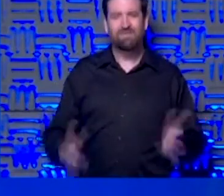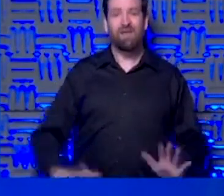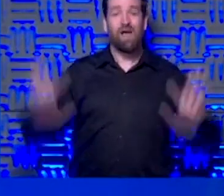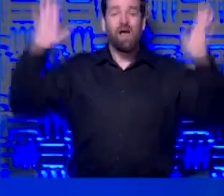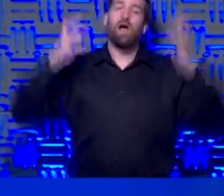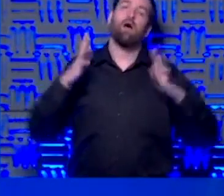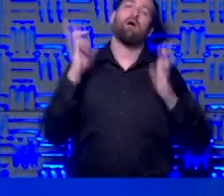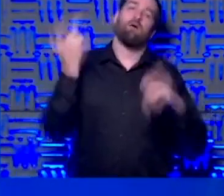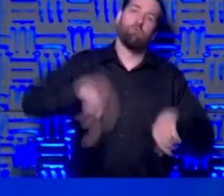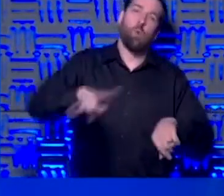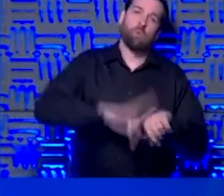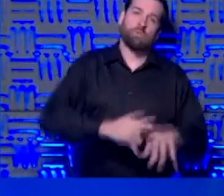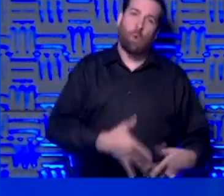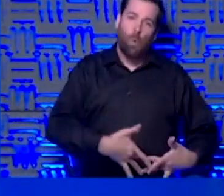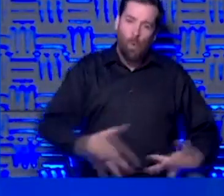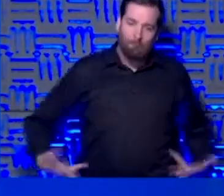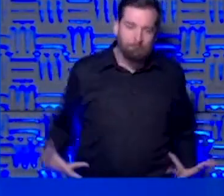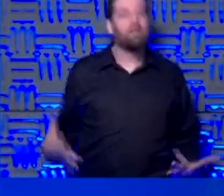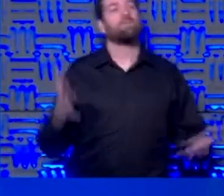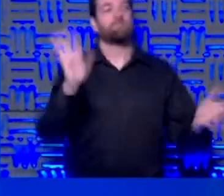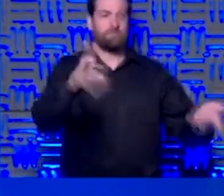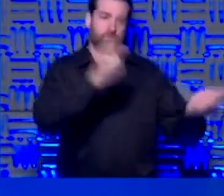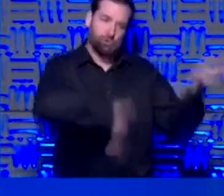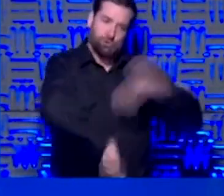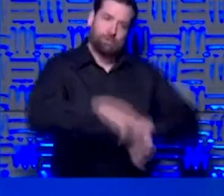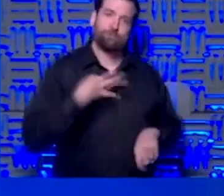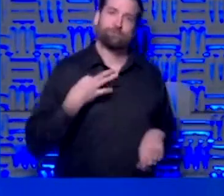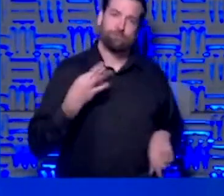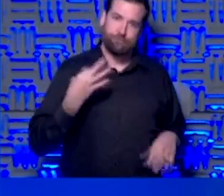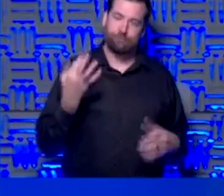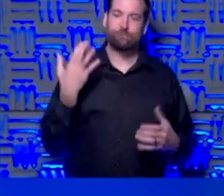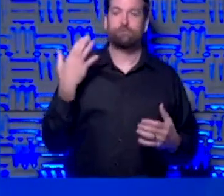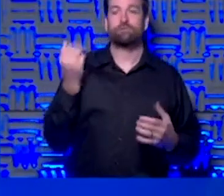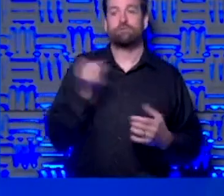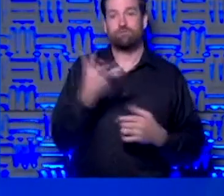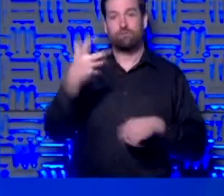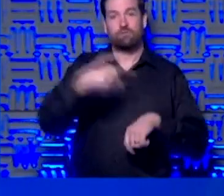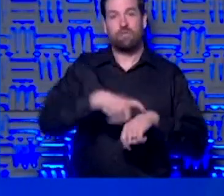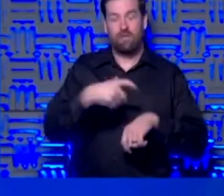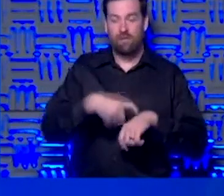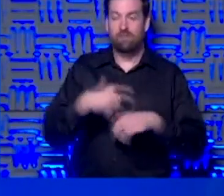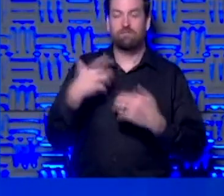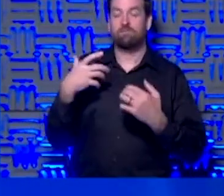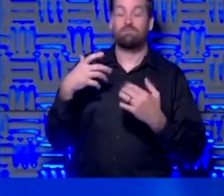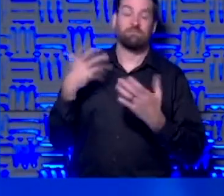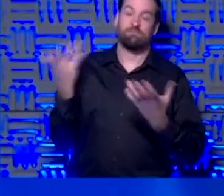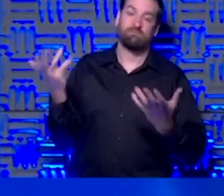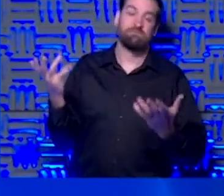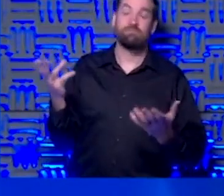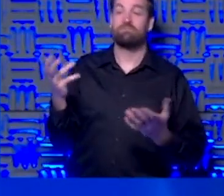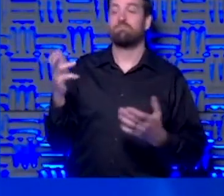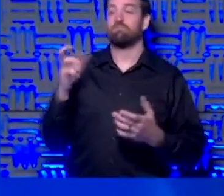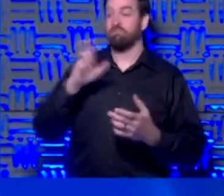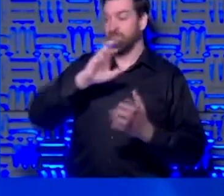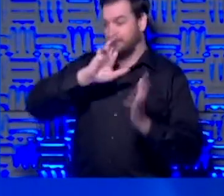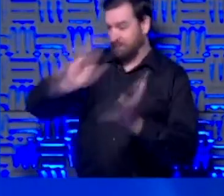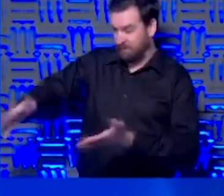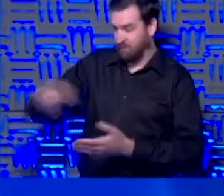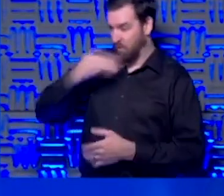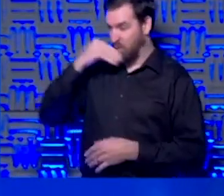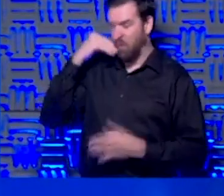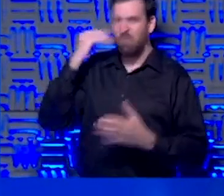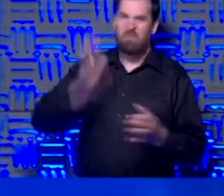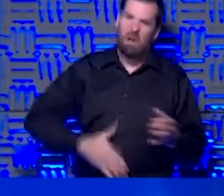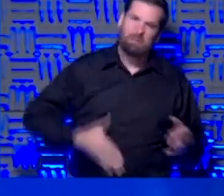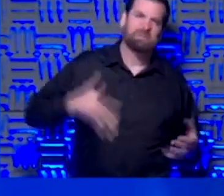up. Of course, her belly button showing it. Okay, go change it. Well, we did that a couple of times on a certain morning. So I had to leave her at home. I went back and got her. She was very upset.